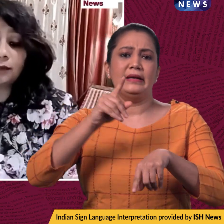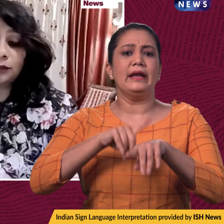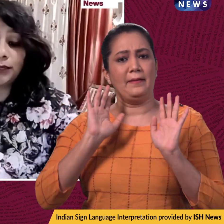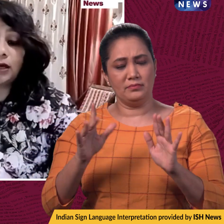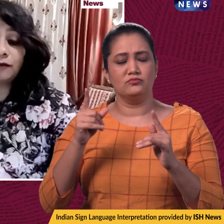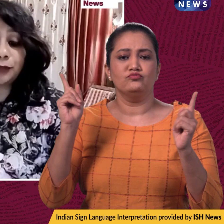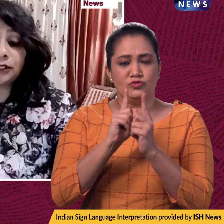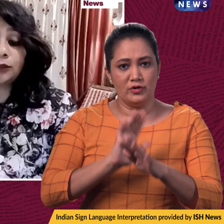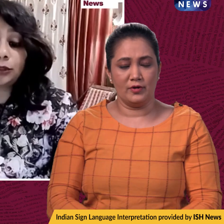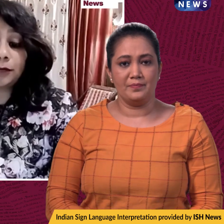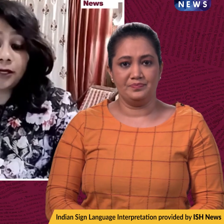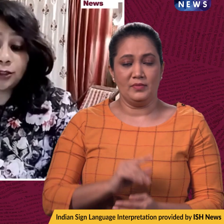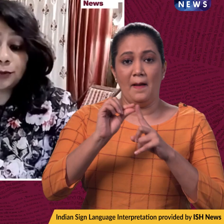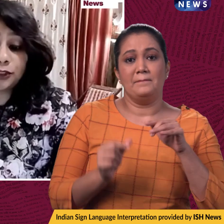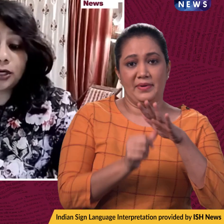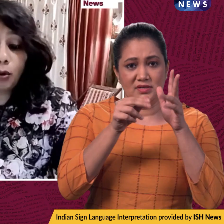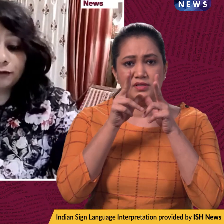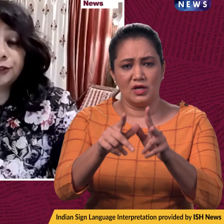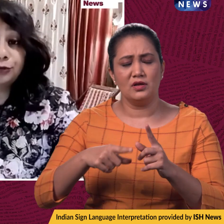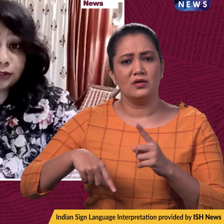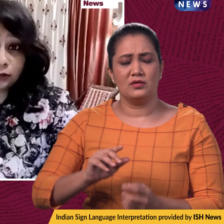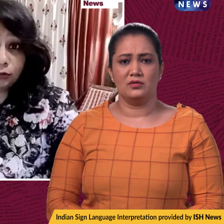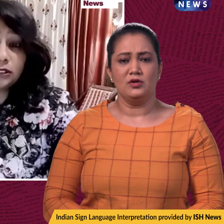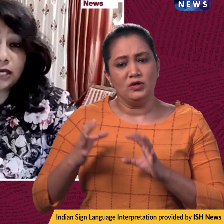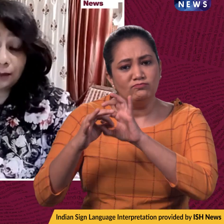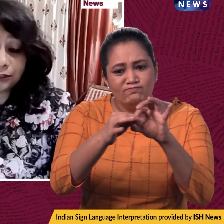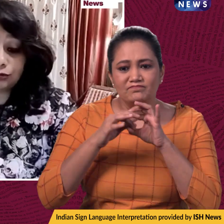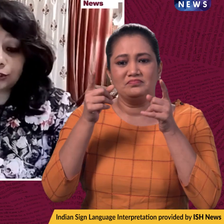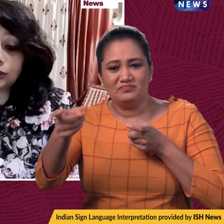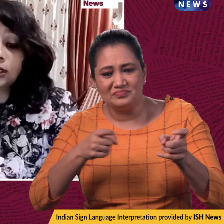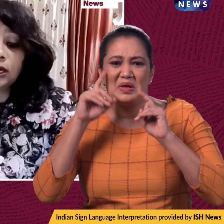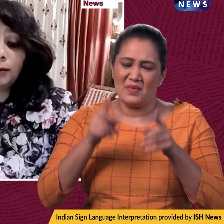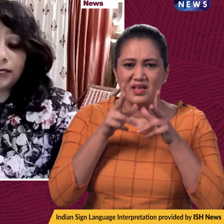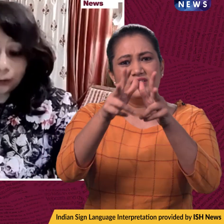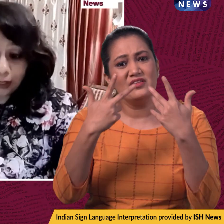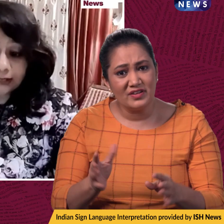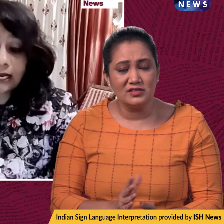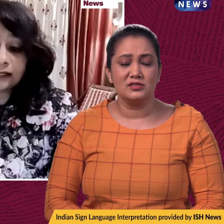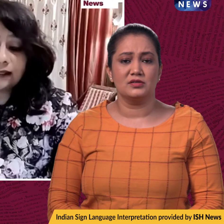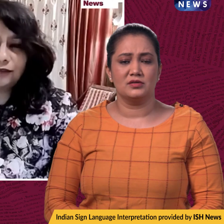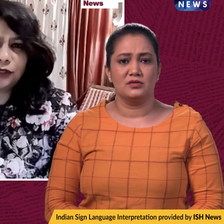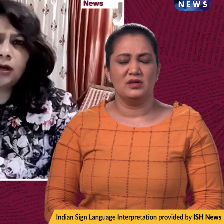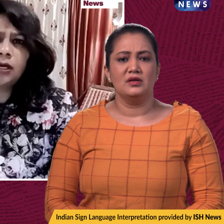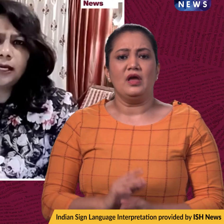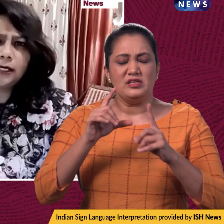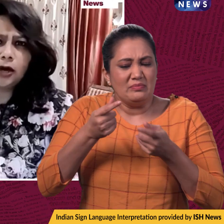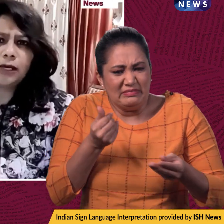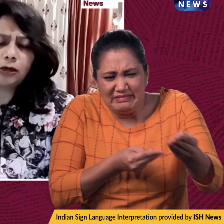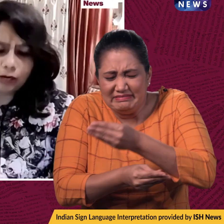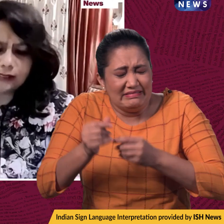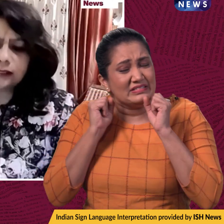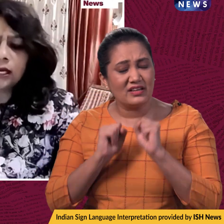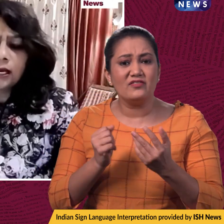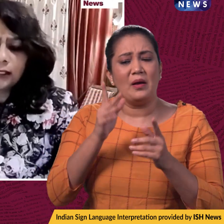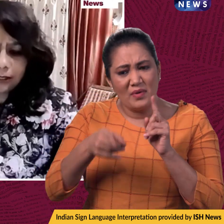this comes a week after President Gotabaya Rajapaksa called for unity administration amid unrest and a severe